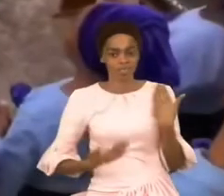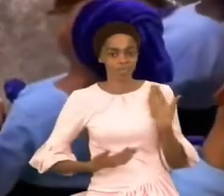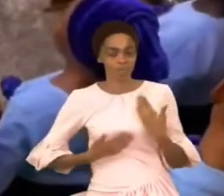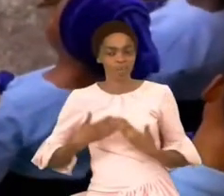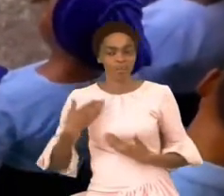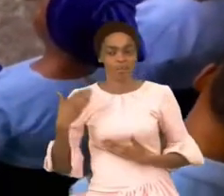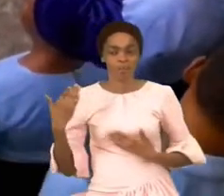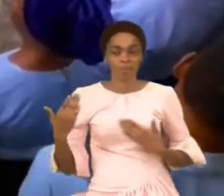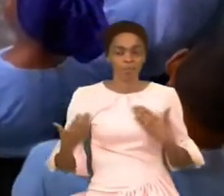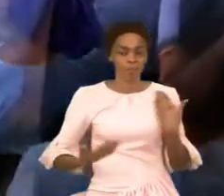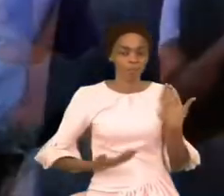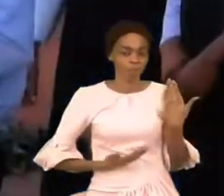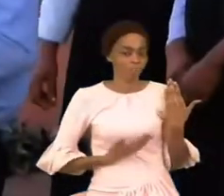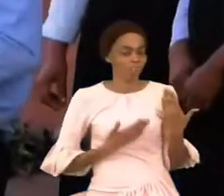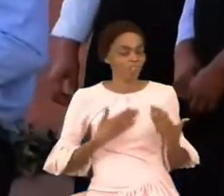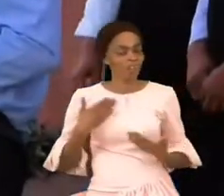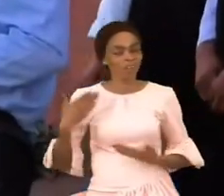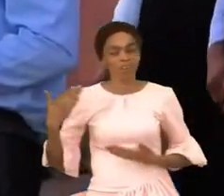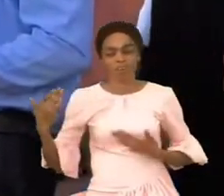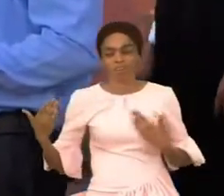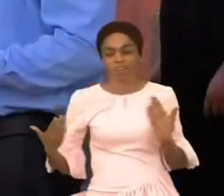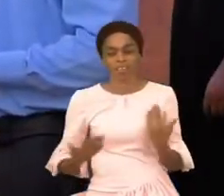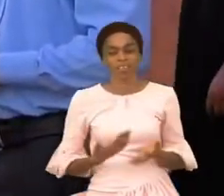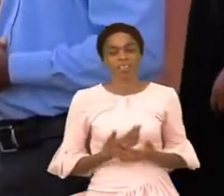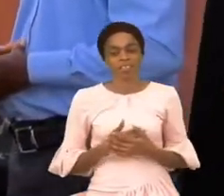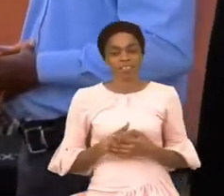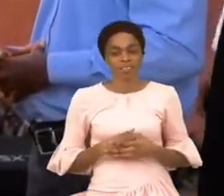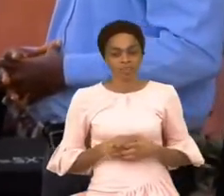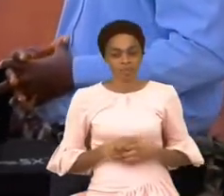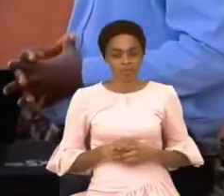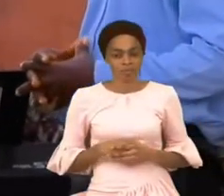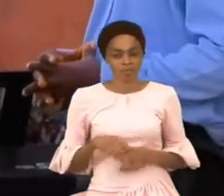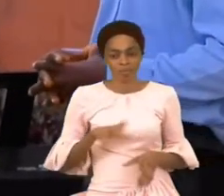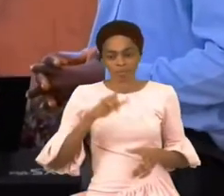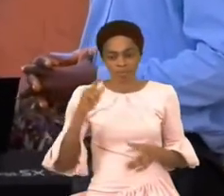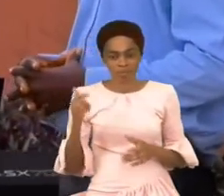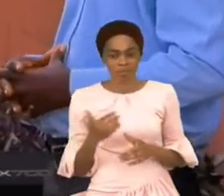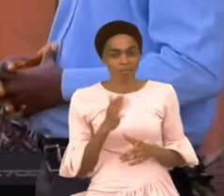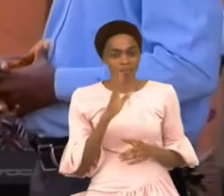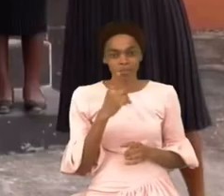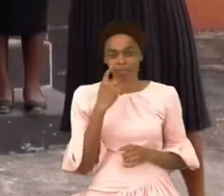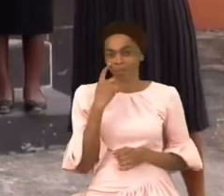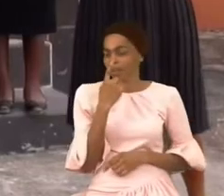joy. Turn your eyes upon